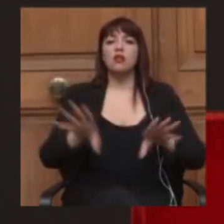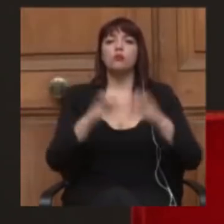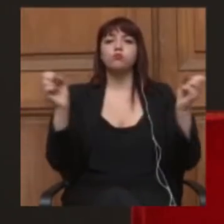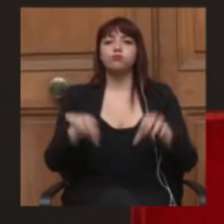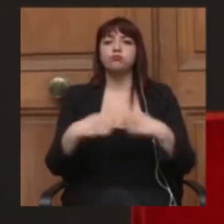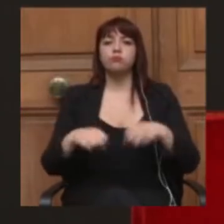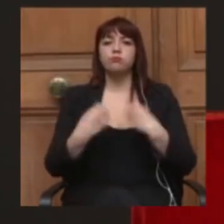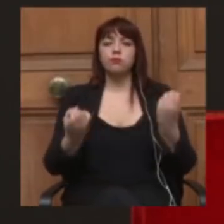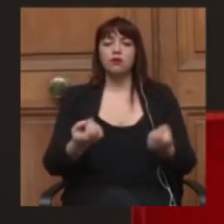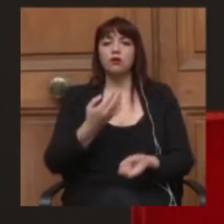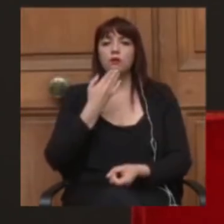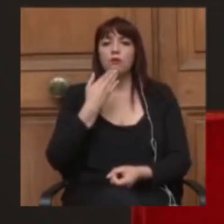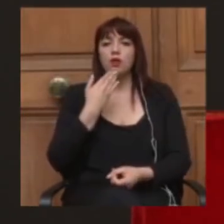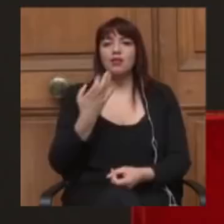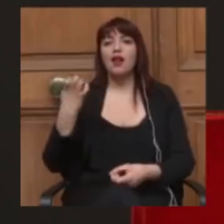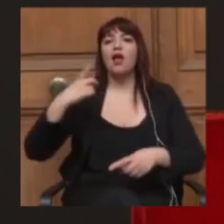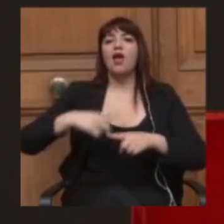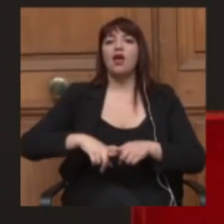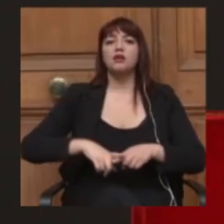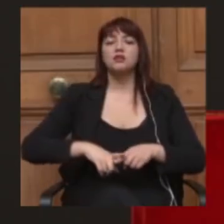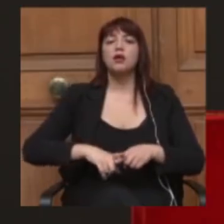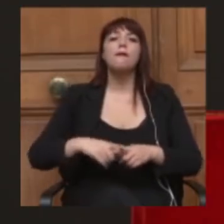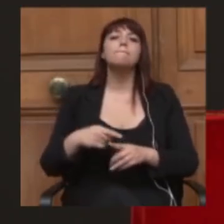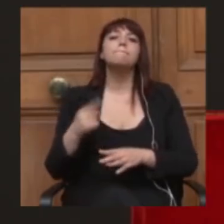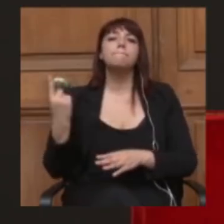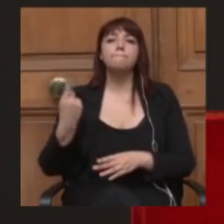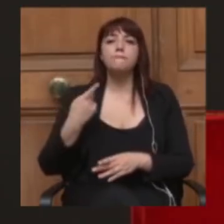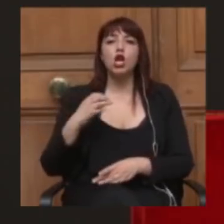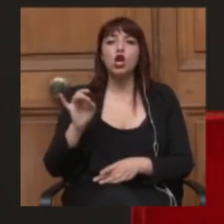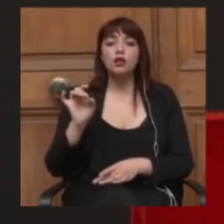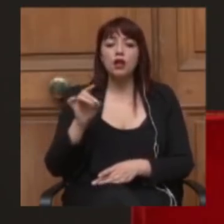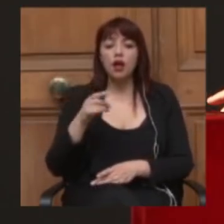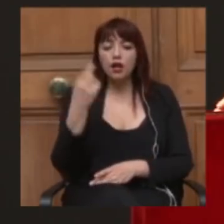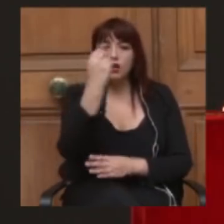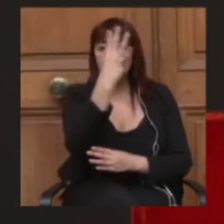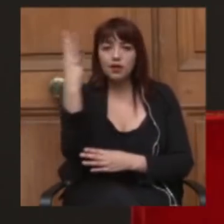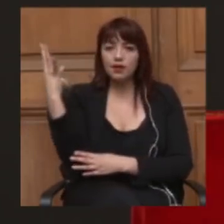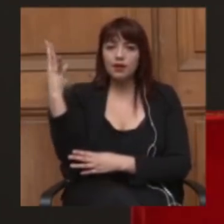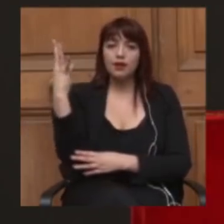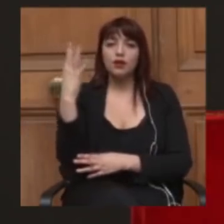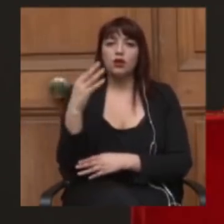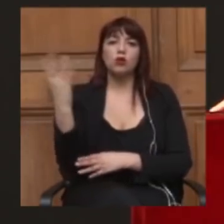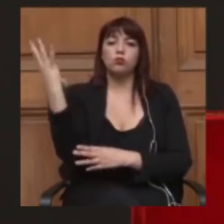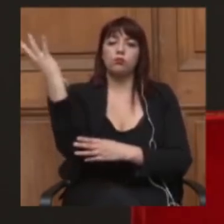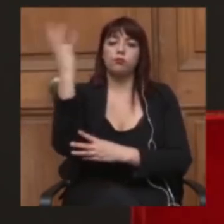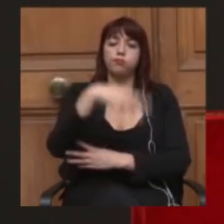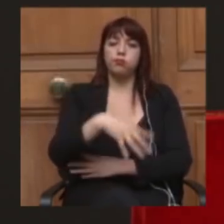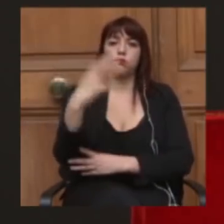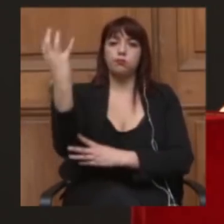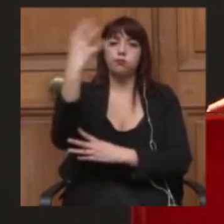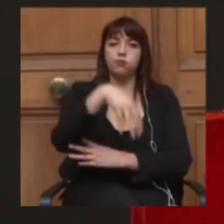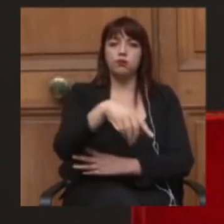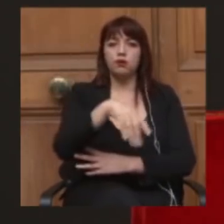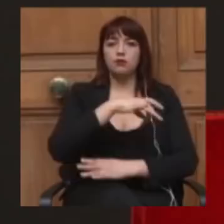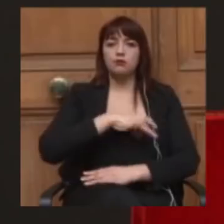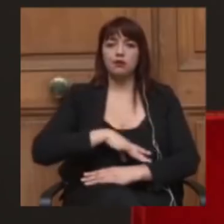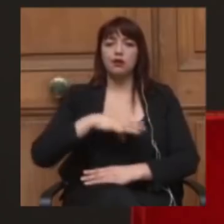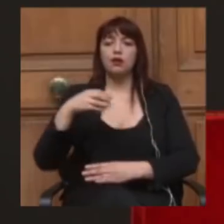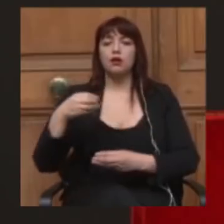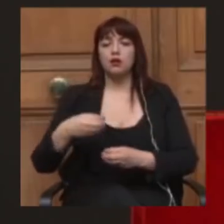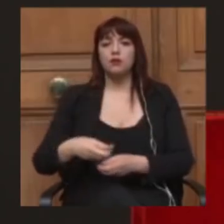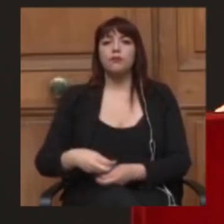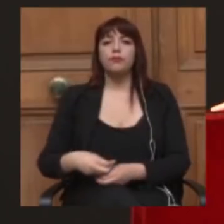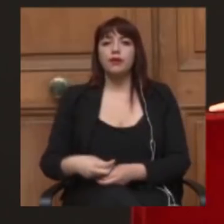the exploitation of natural resources, especially here in Chile, where the imperial north